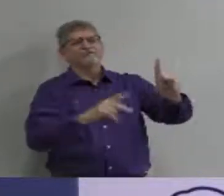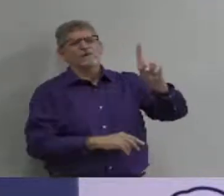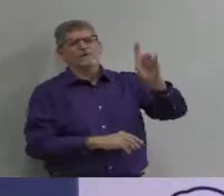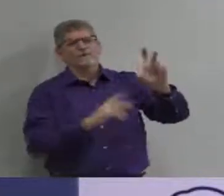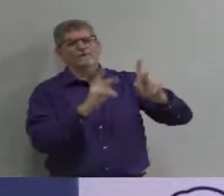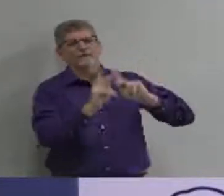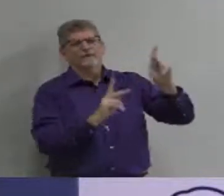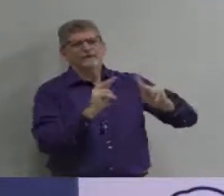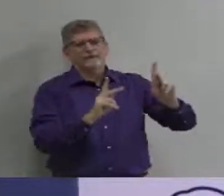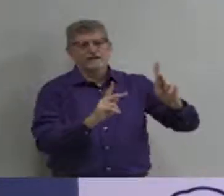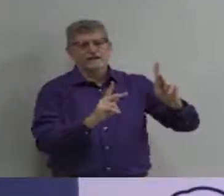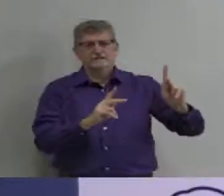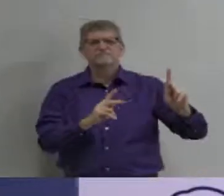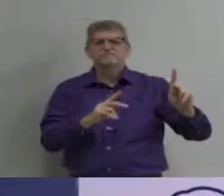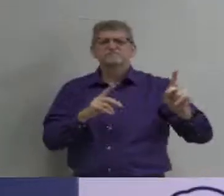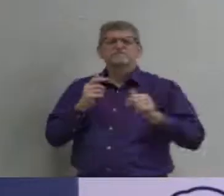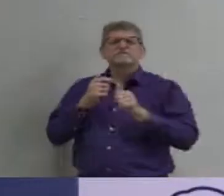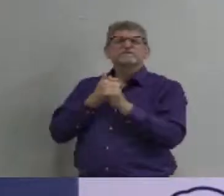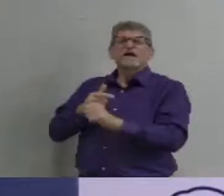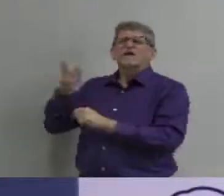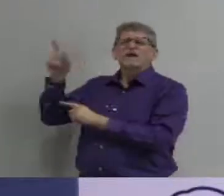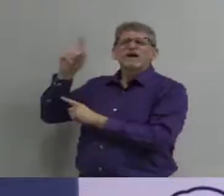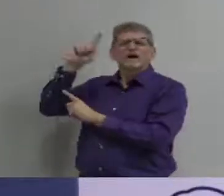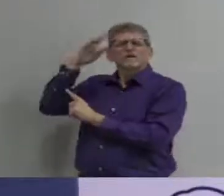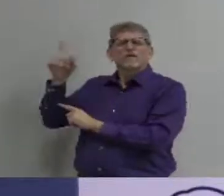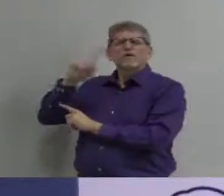limitations for counties designated as blue.